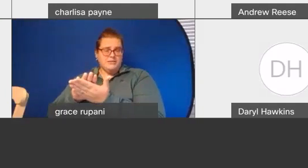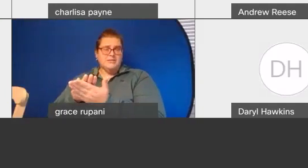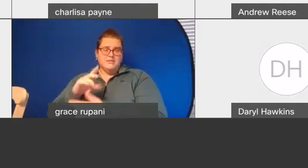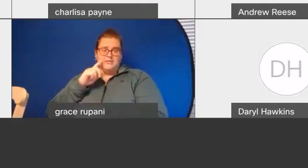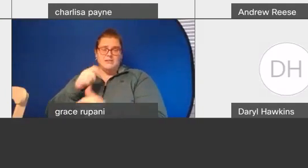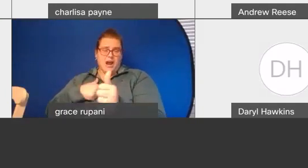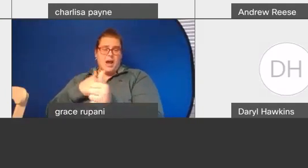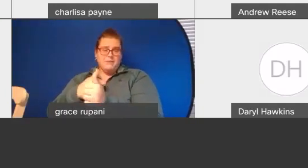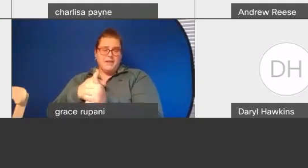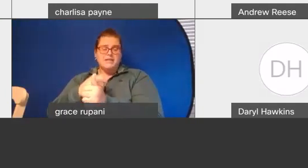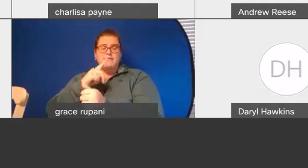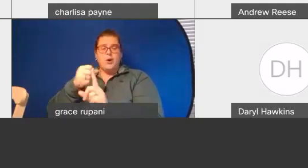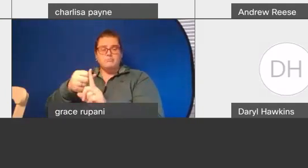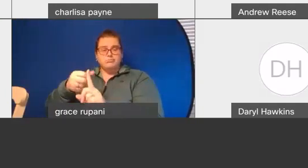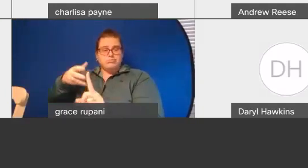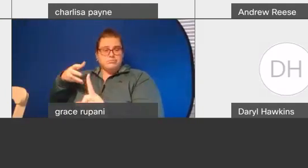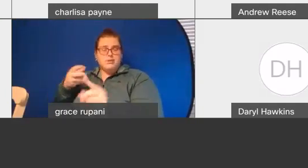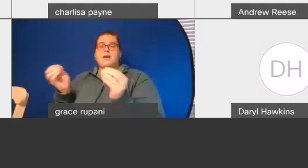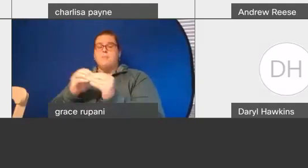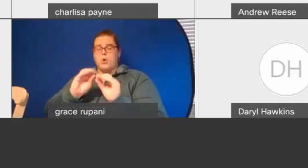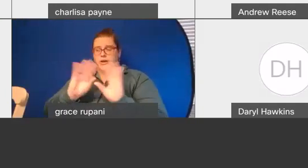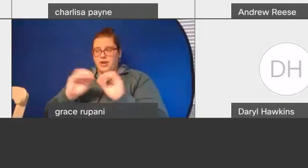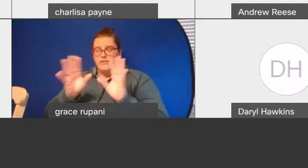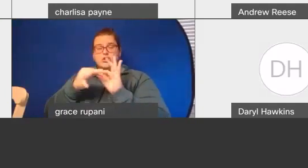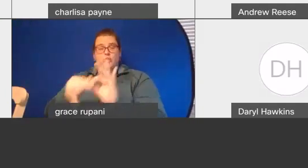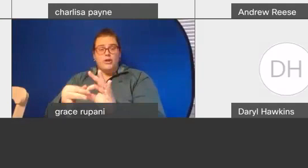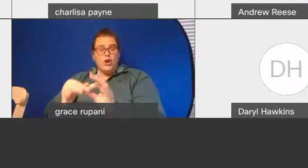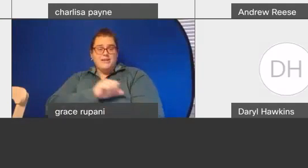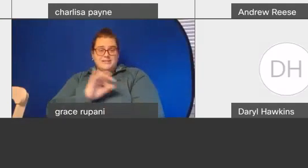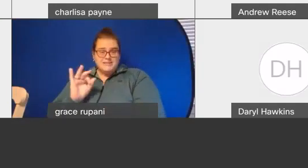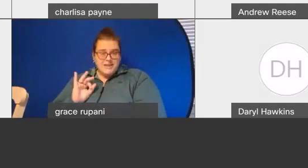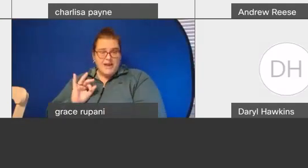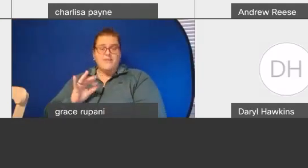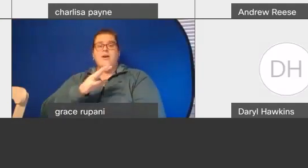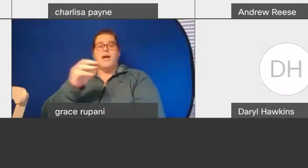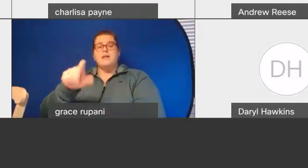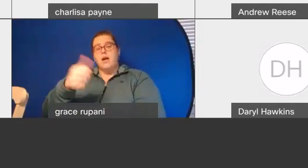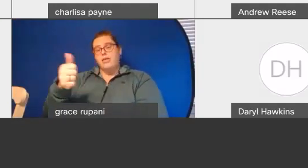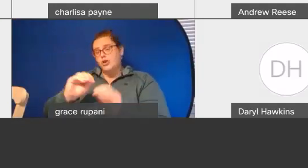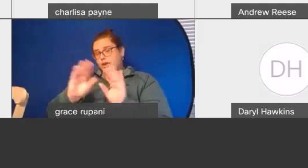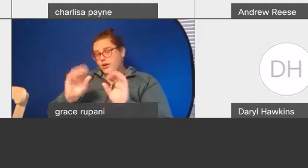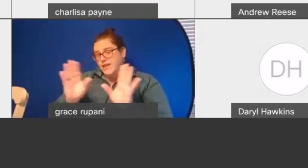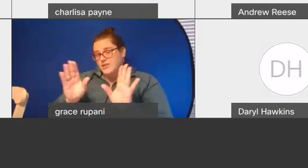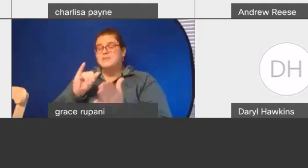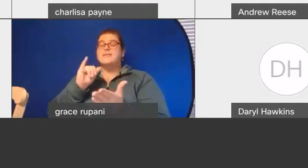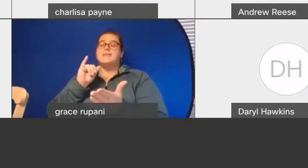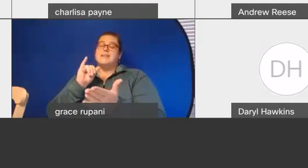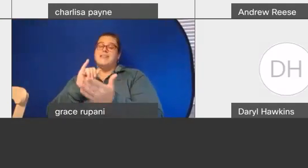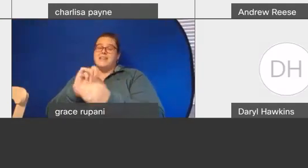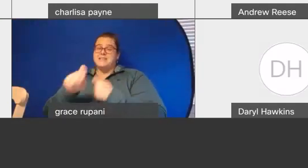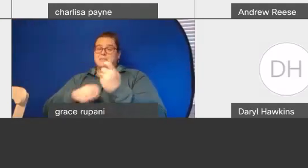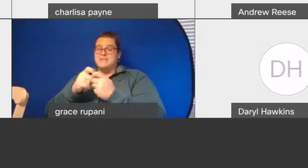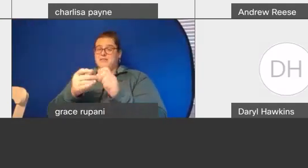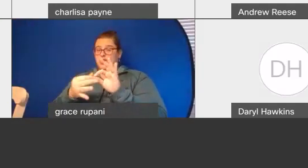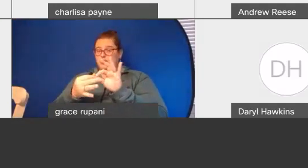clarifications, specifically on the testing of staff and other clarifications, is not published yet,